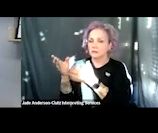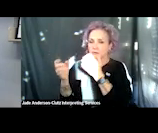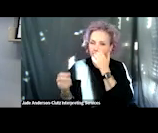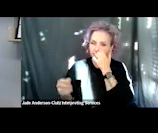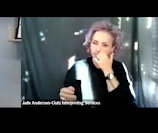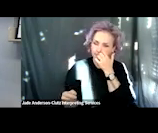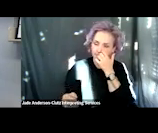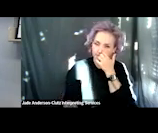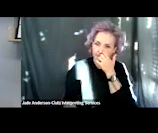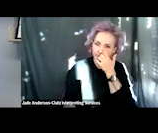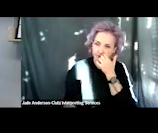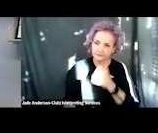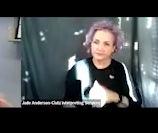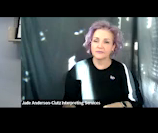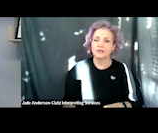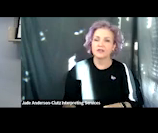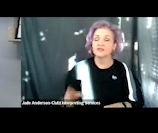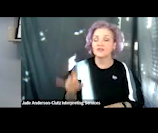few studies,